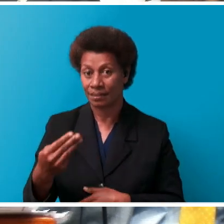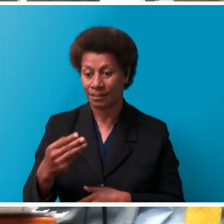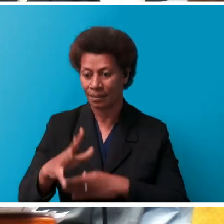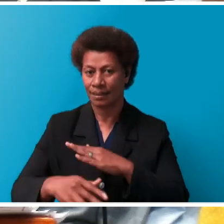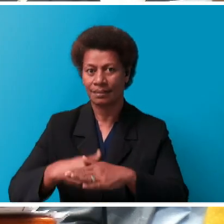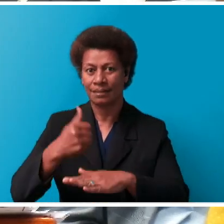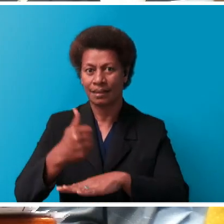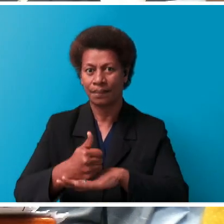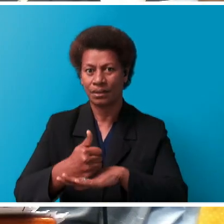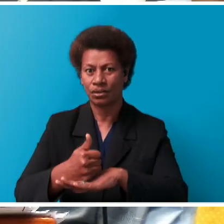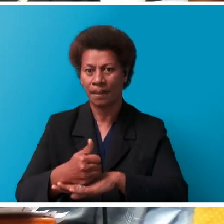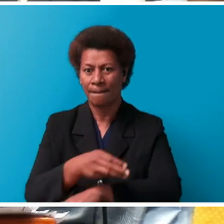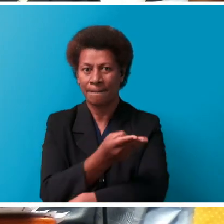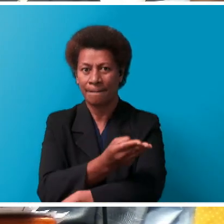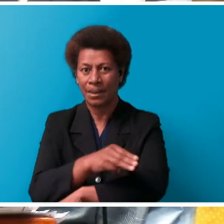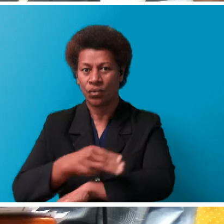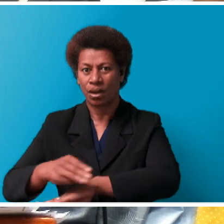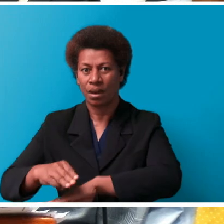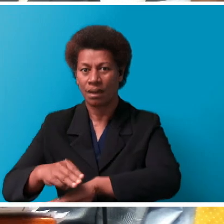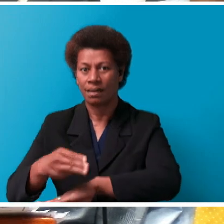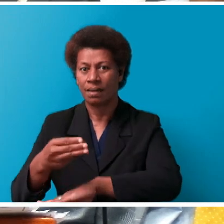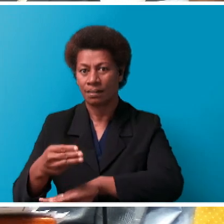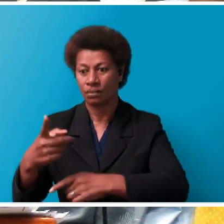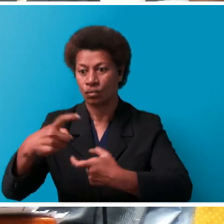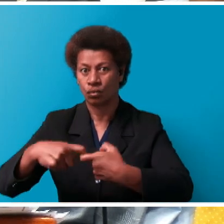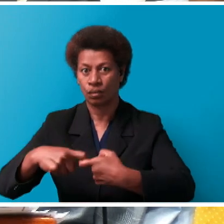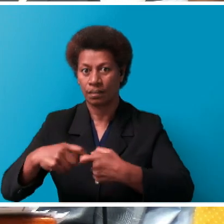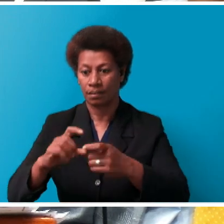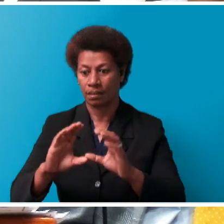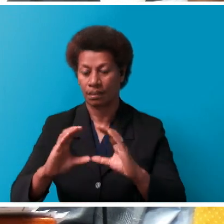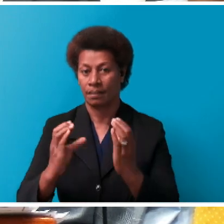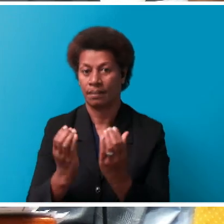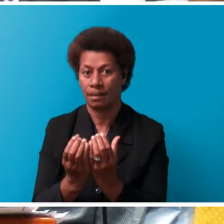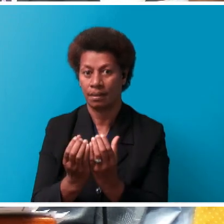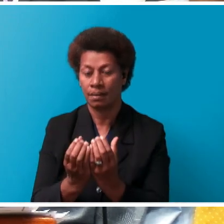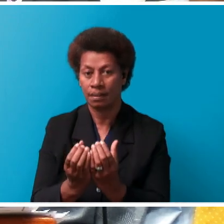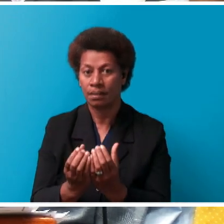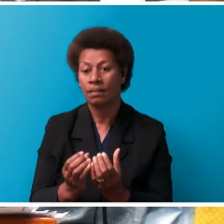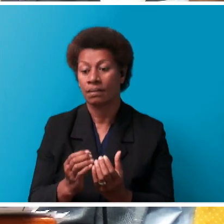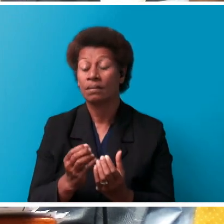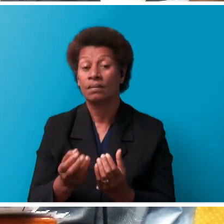Marine Environment Joint Committee to hasten the